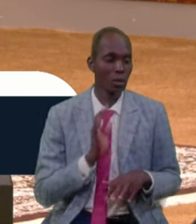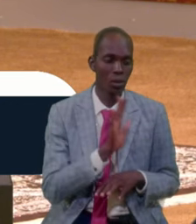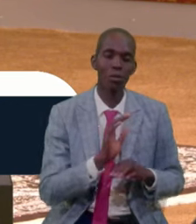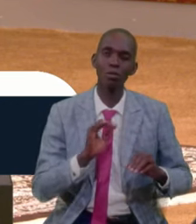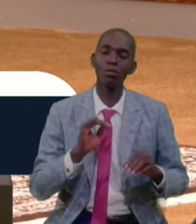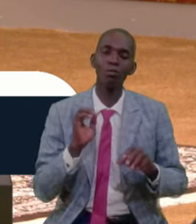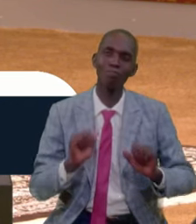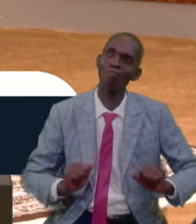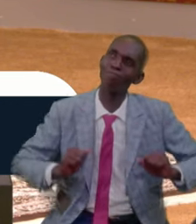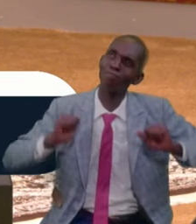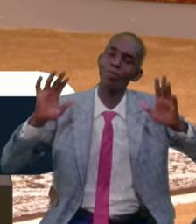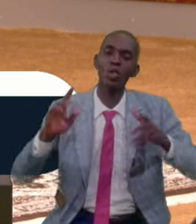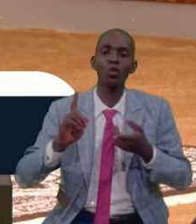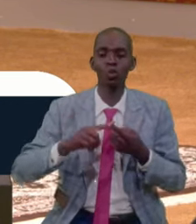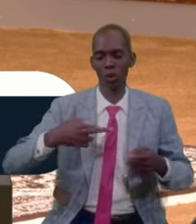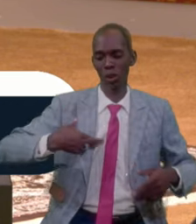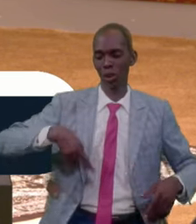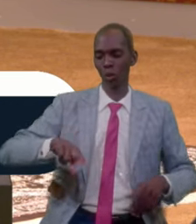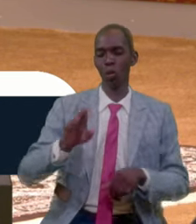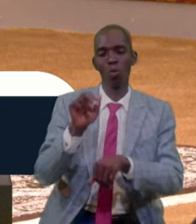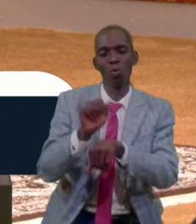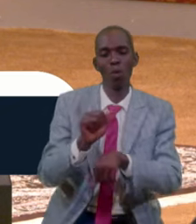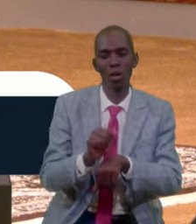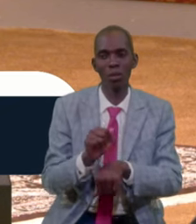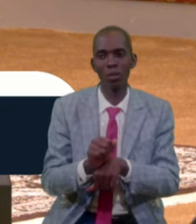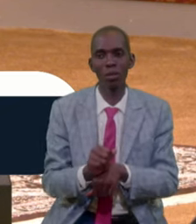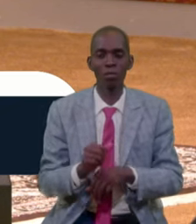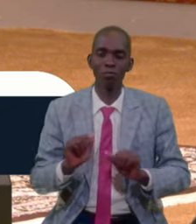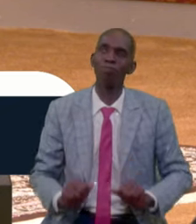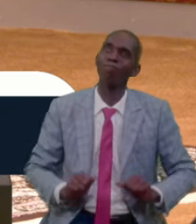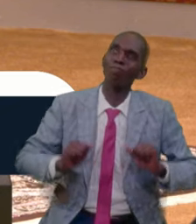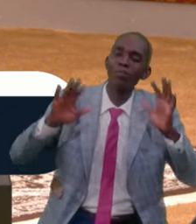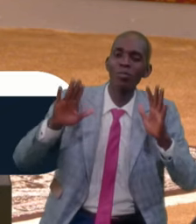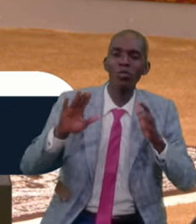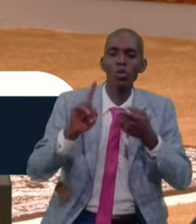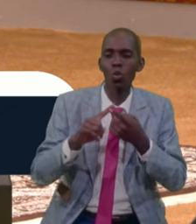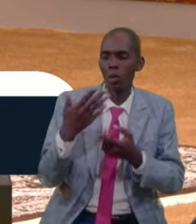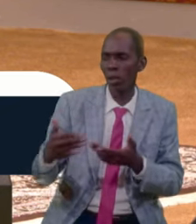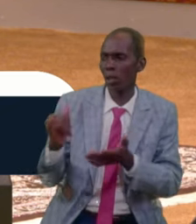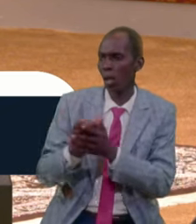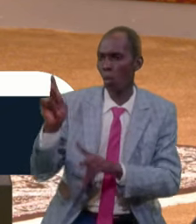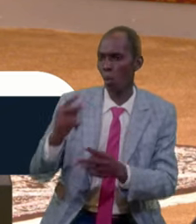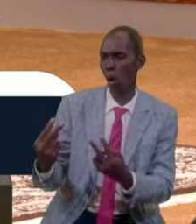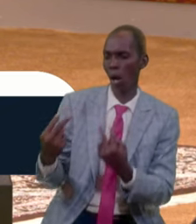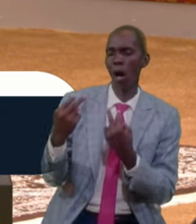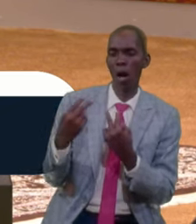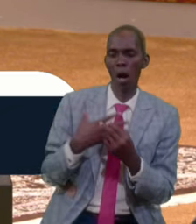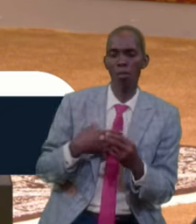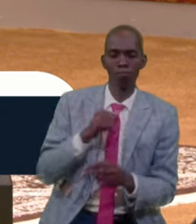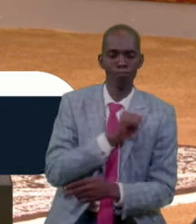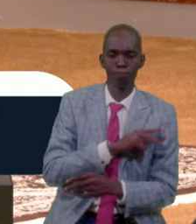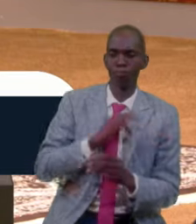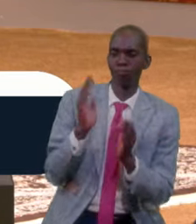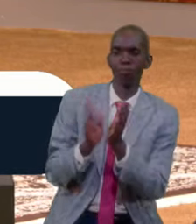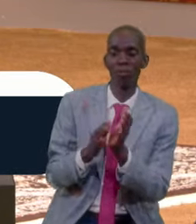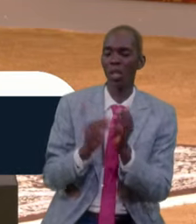religion. It's commitment to the things that they think people will appreciate. And they'll go any